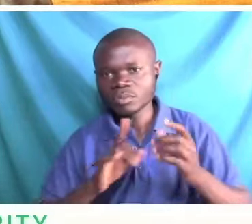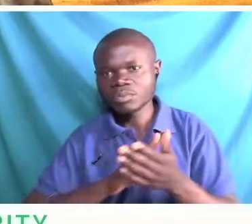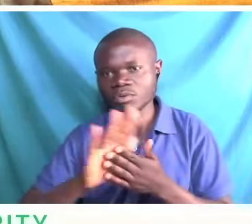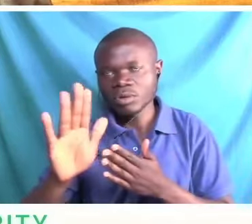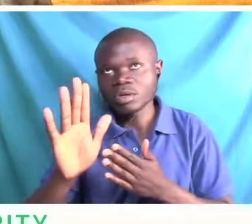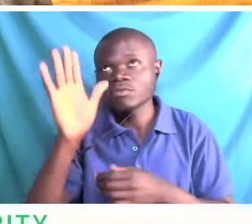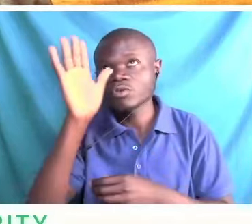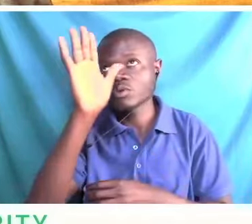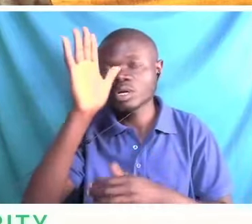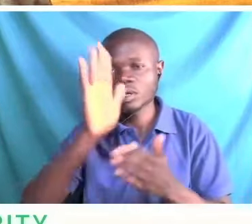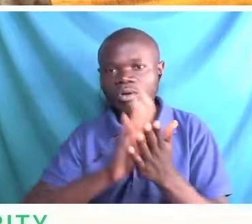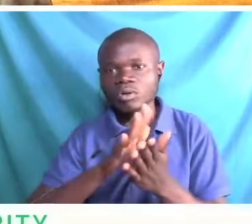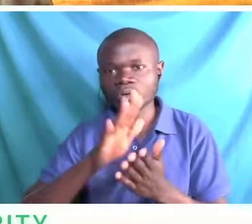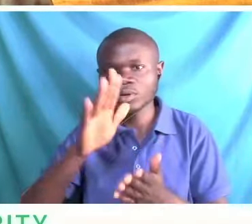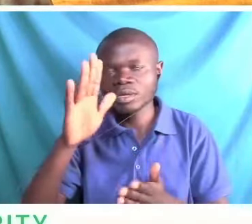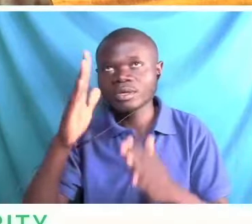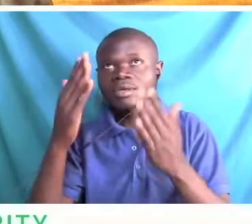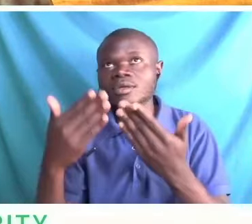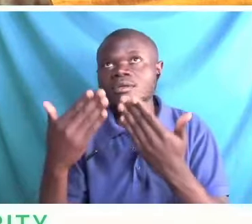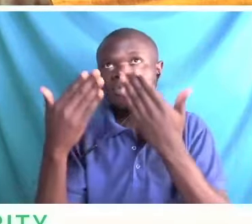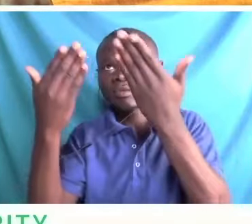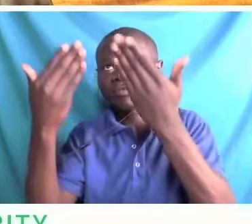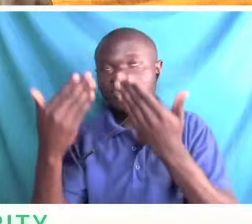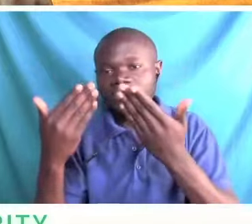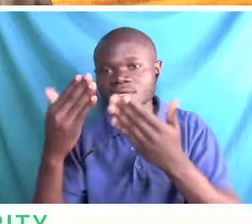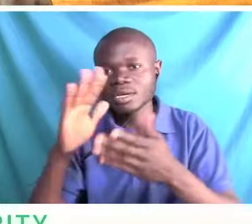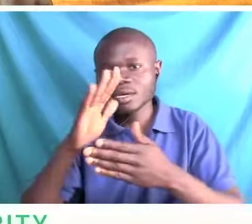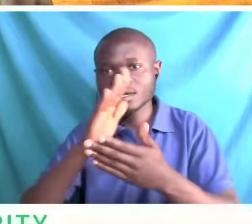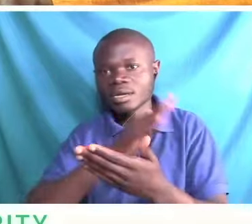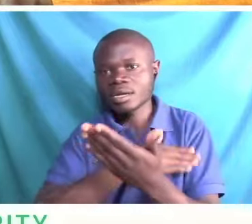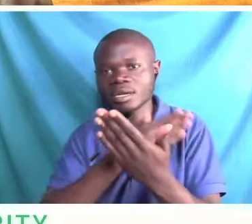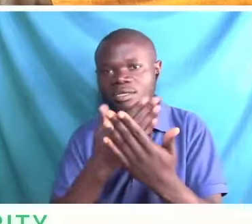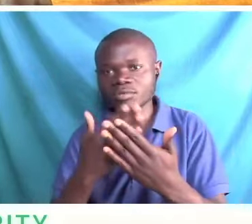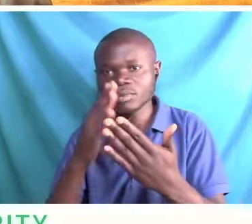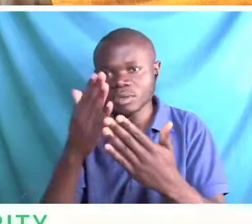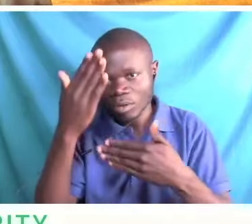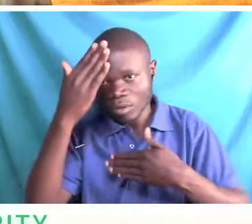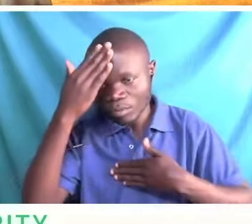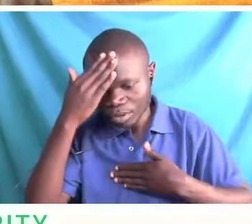glory. Give us grace to be obedient and love you with our hearts.